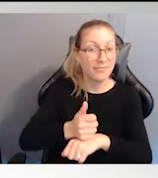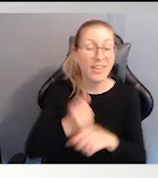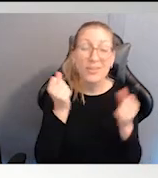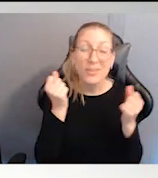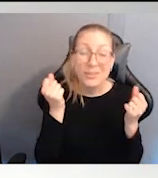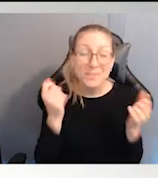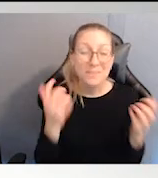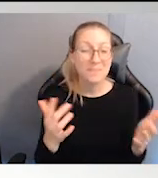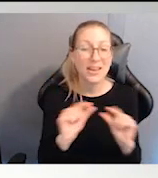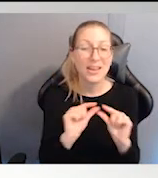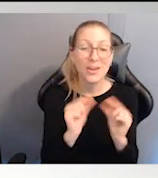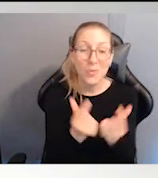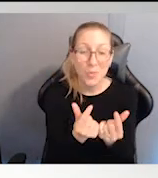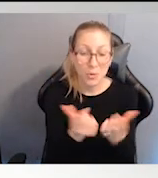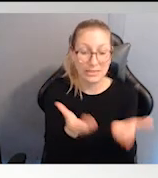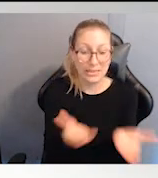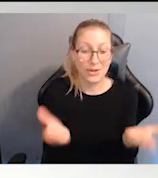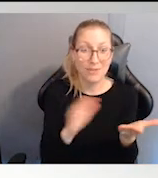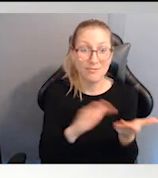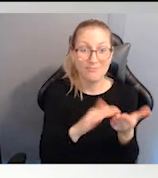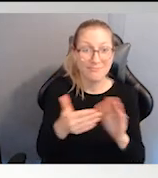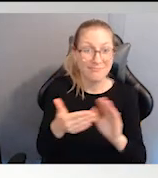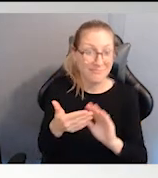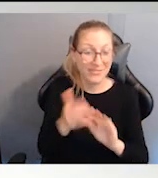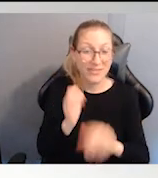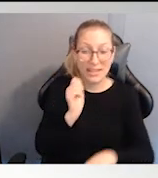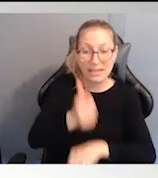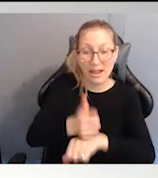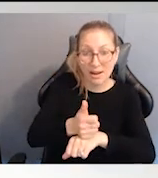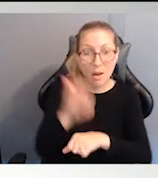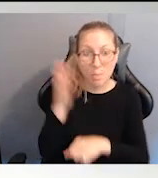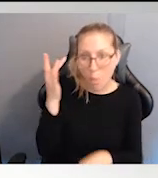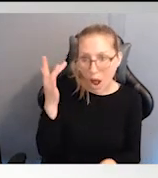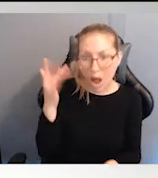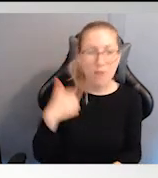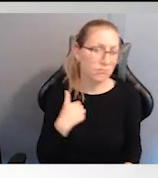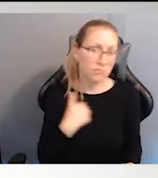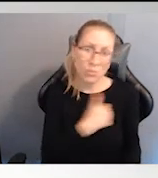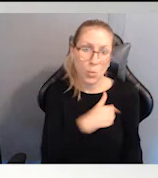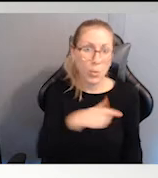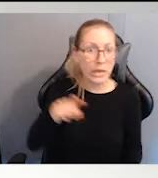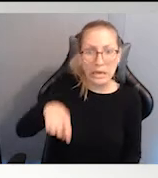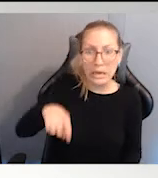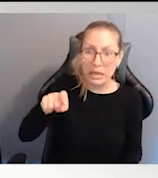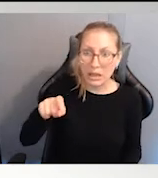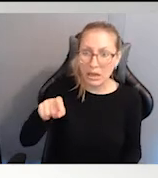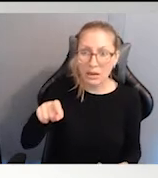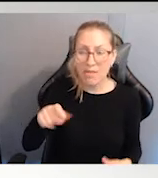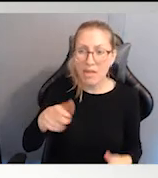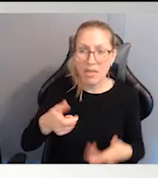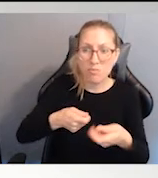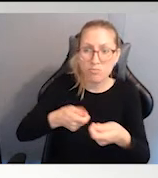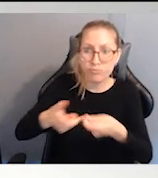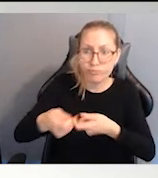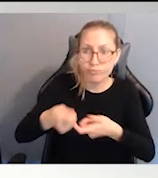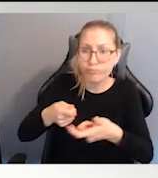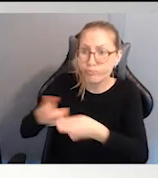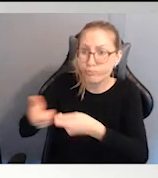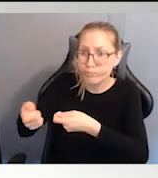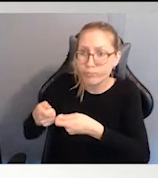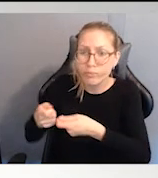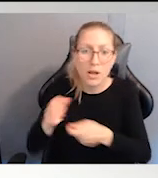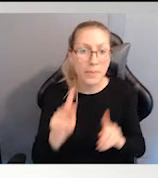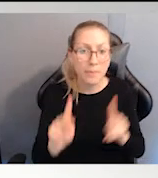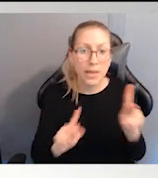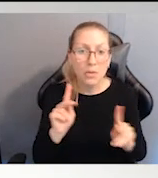our community that just started because someone said, we have a need, who's with us? So I just want to encourage you